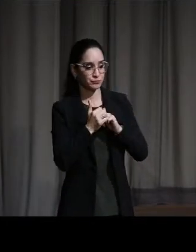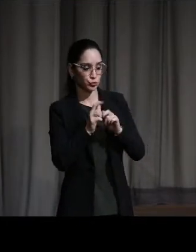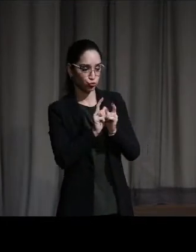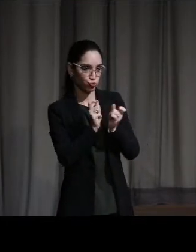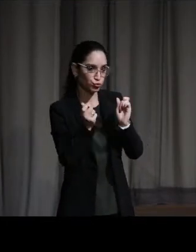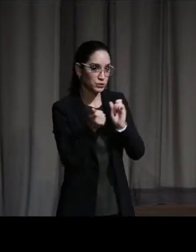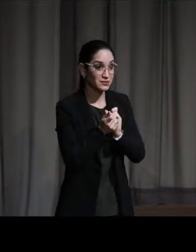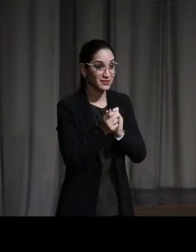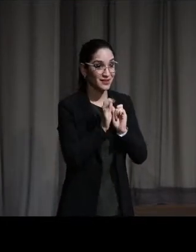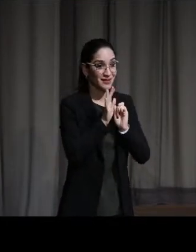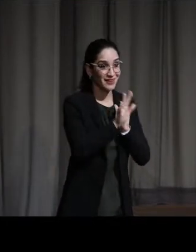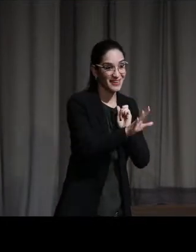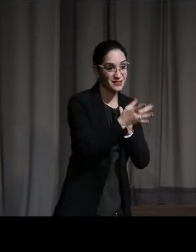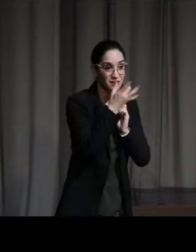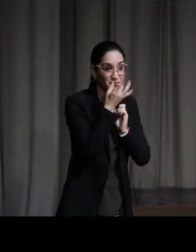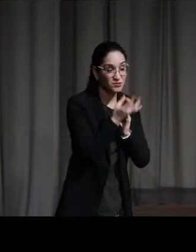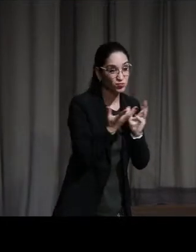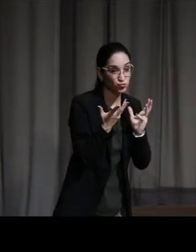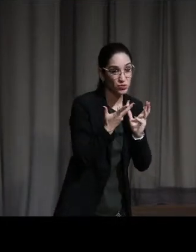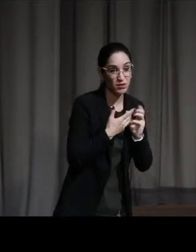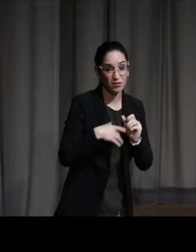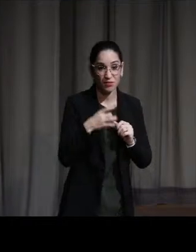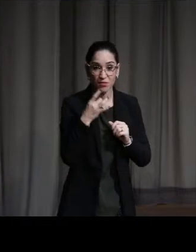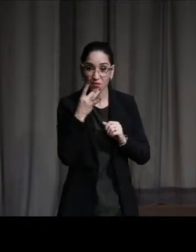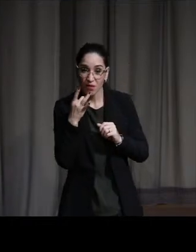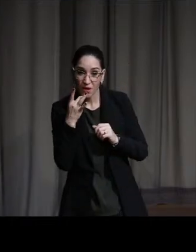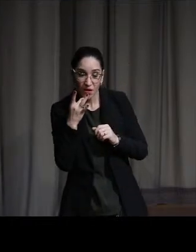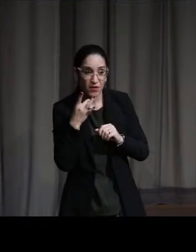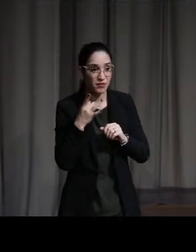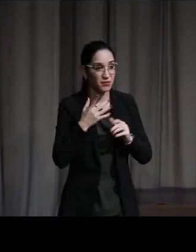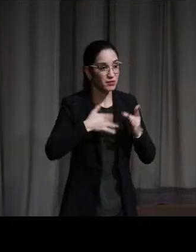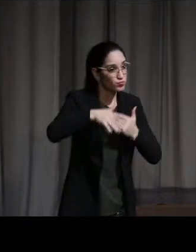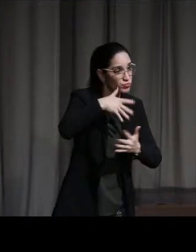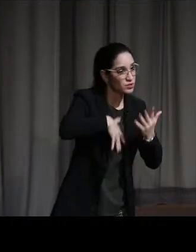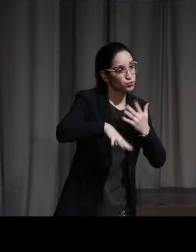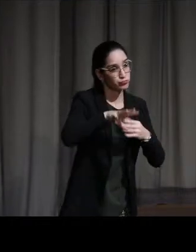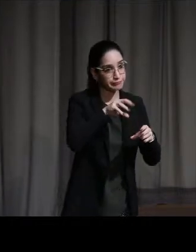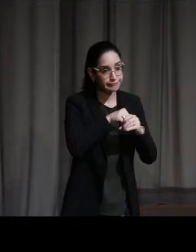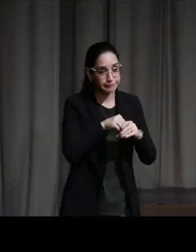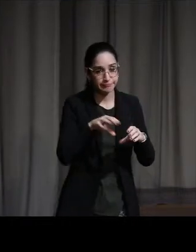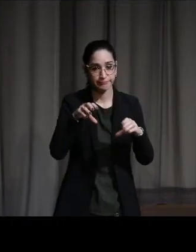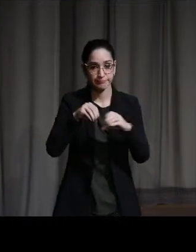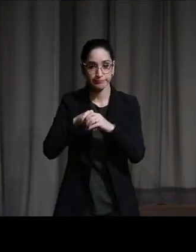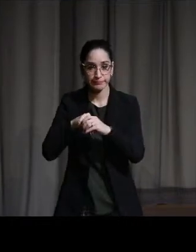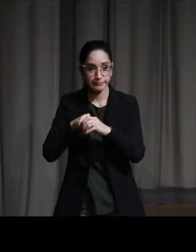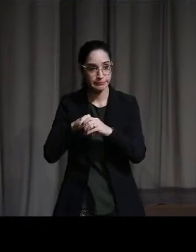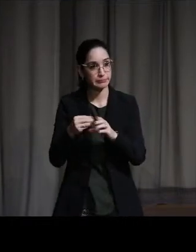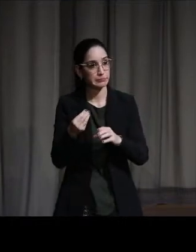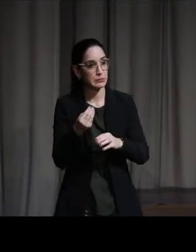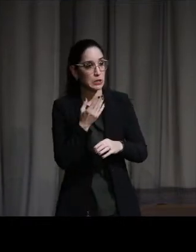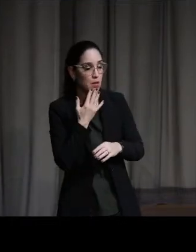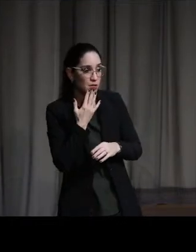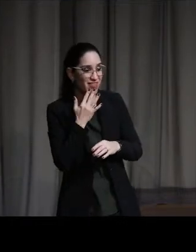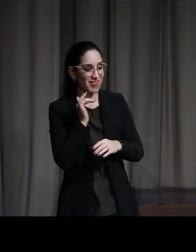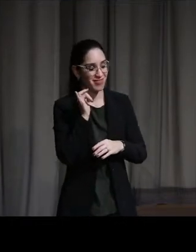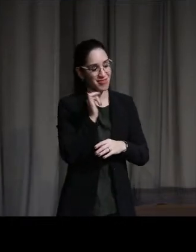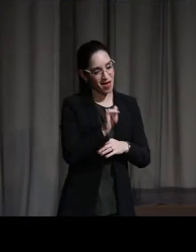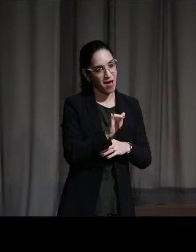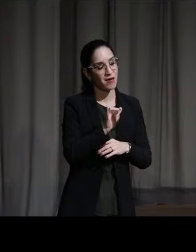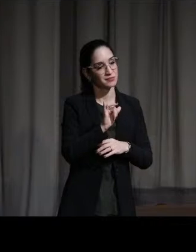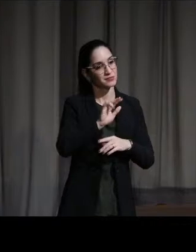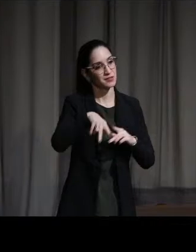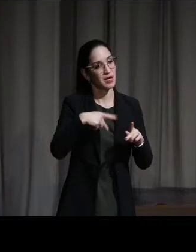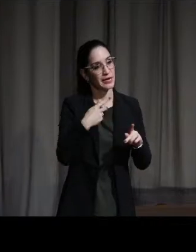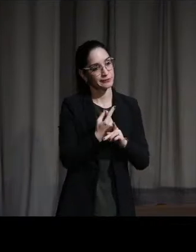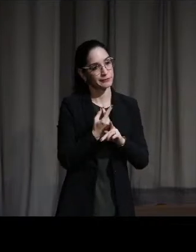color and light and the interaction is very much the artistic and